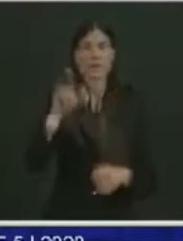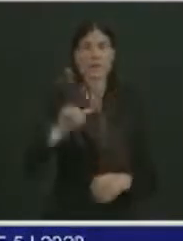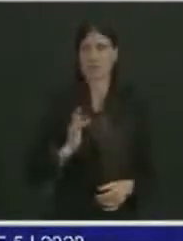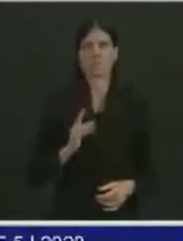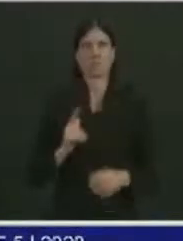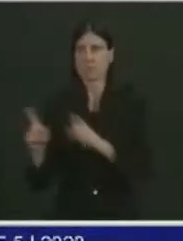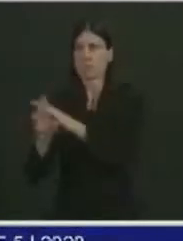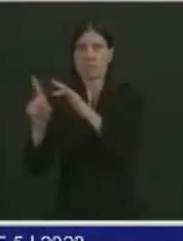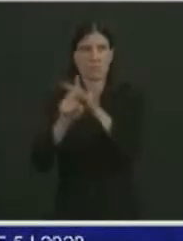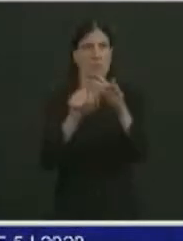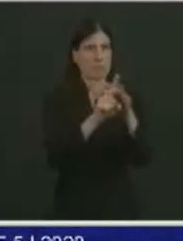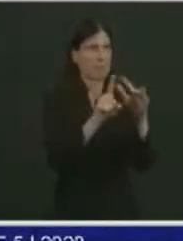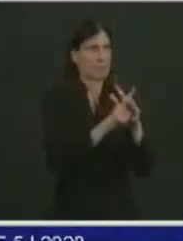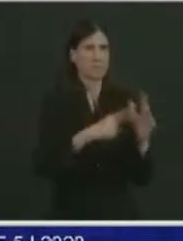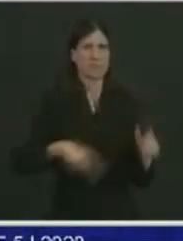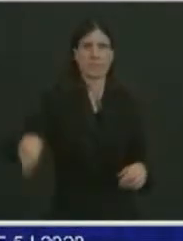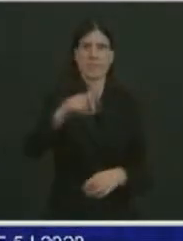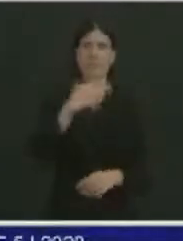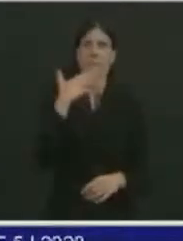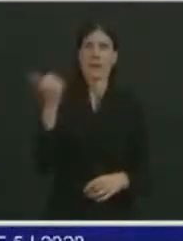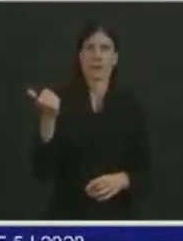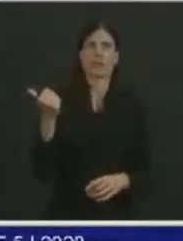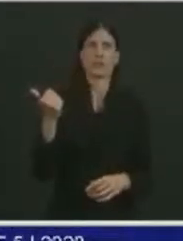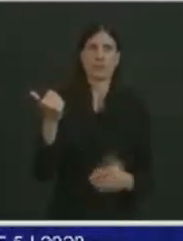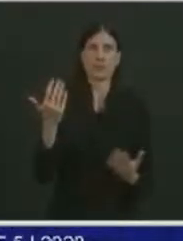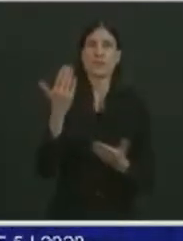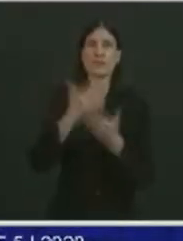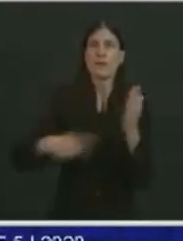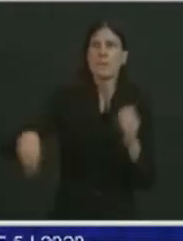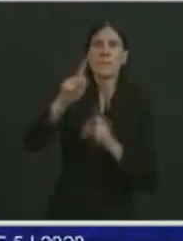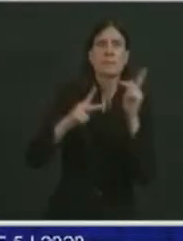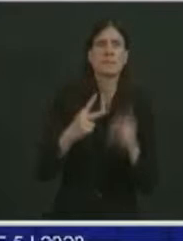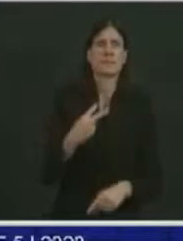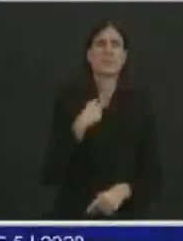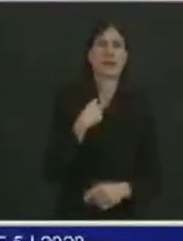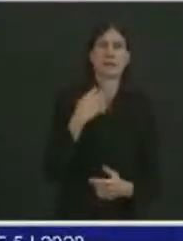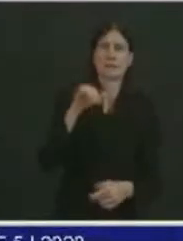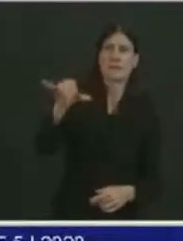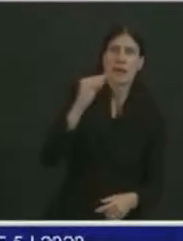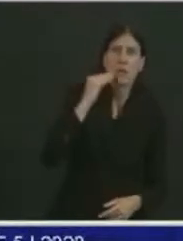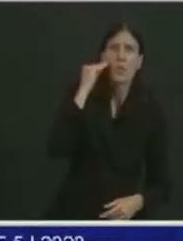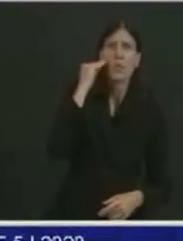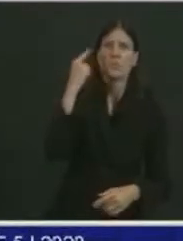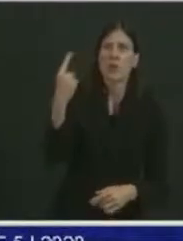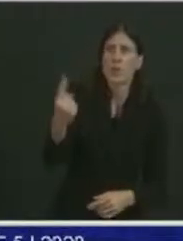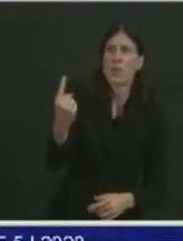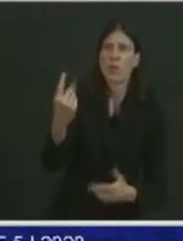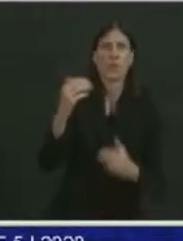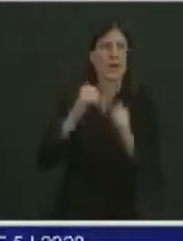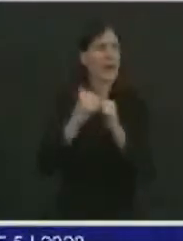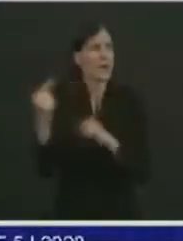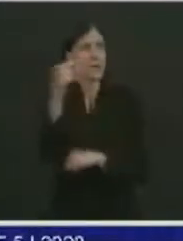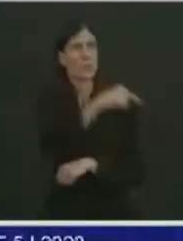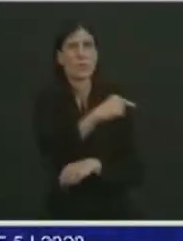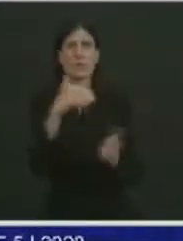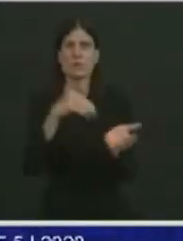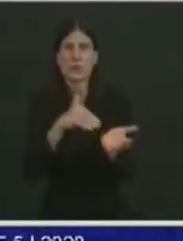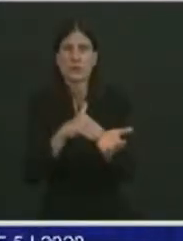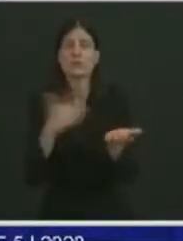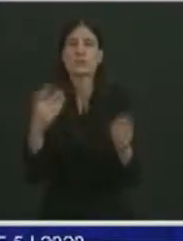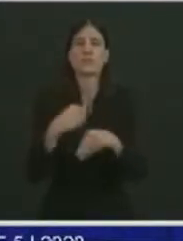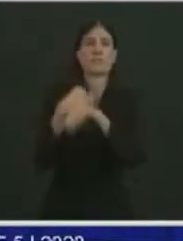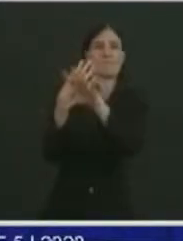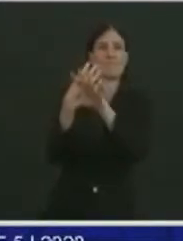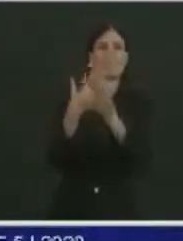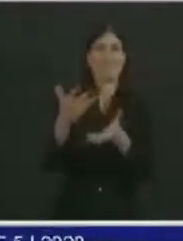people through phone calls and video conferences, and we want that to continue. So I have issued another executive order through